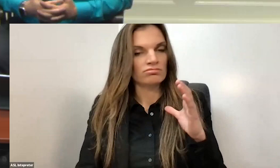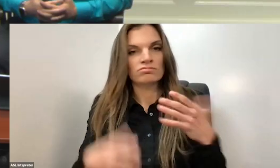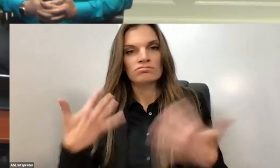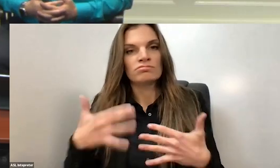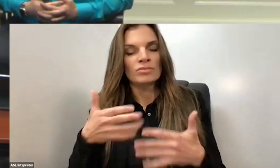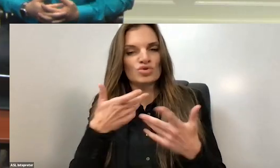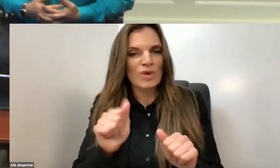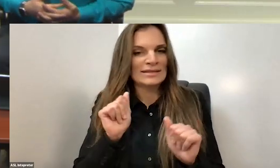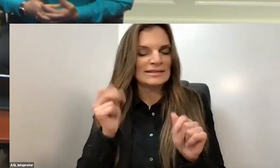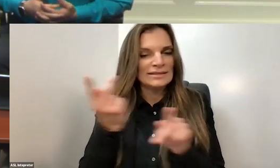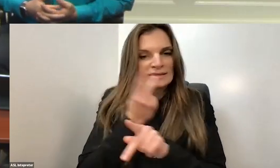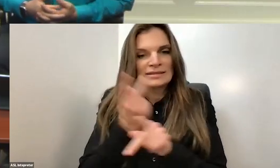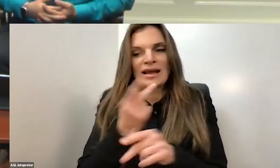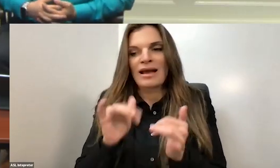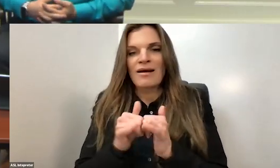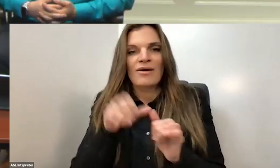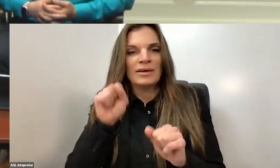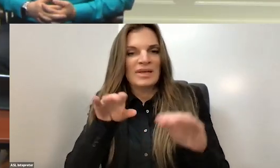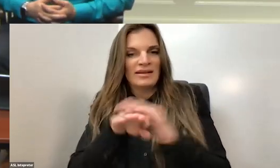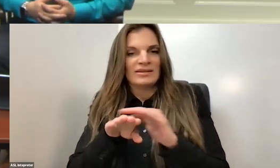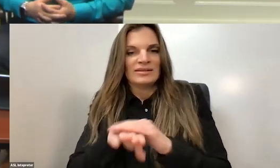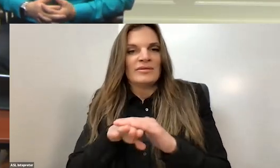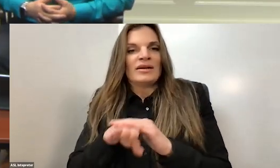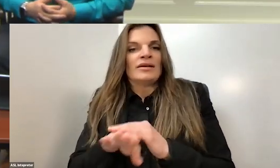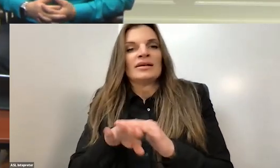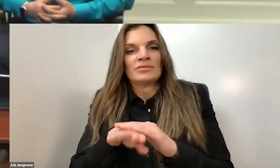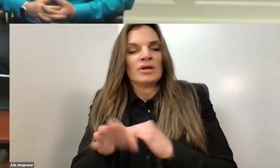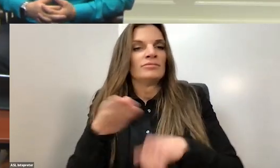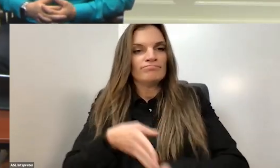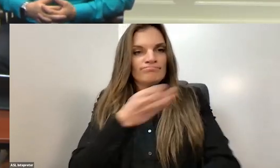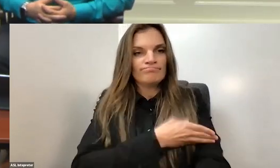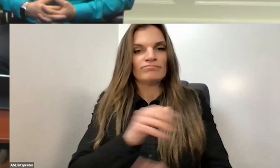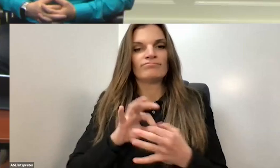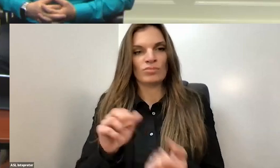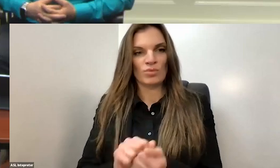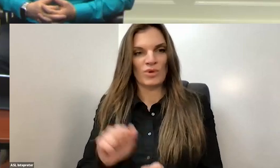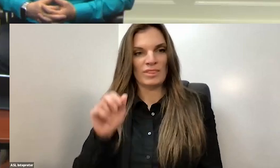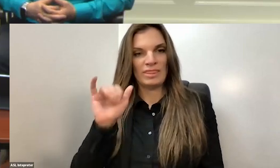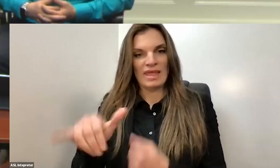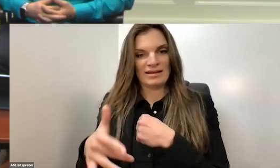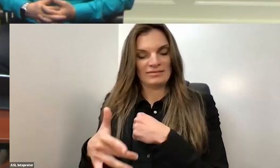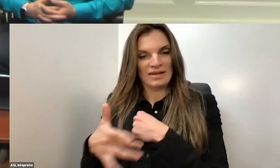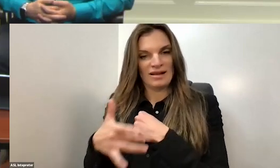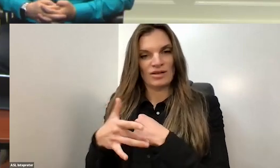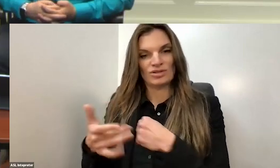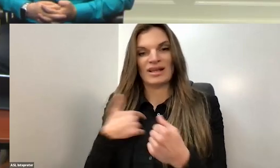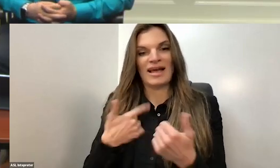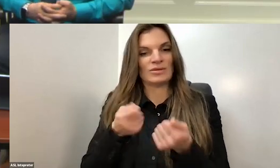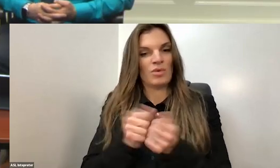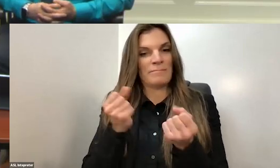different ways to make accessibility much more approachable for your everyday technology professional. Because I was dealing with a lot of